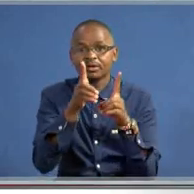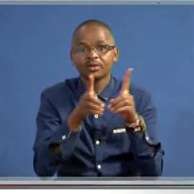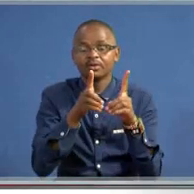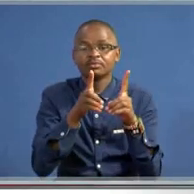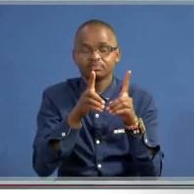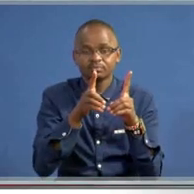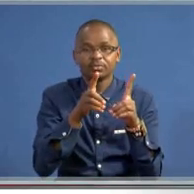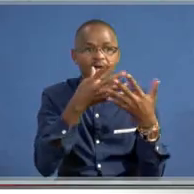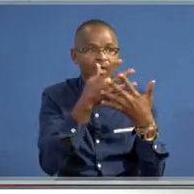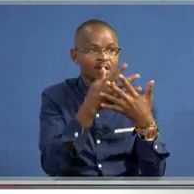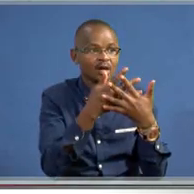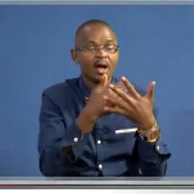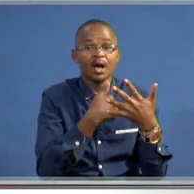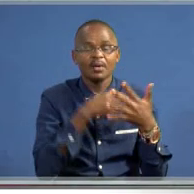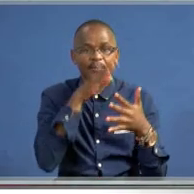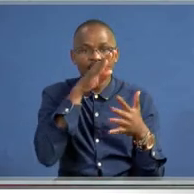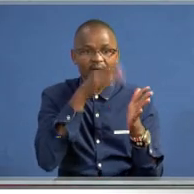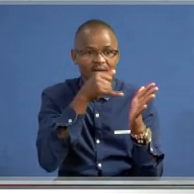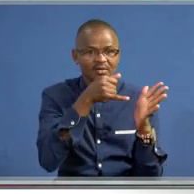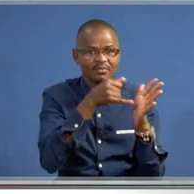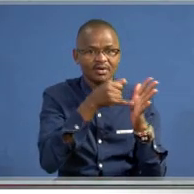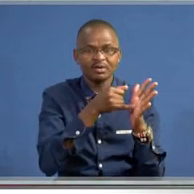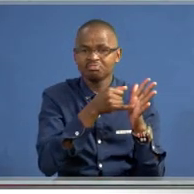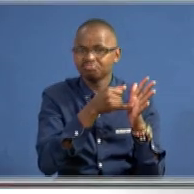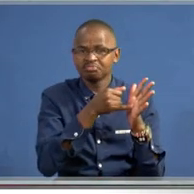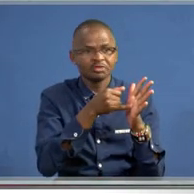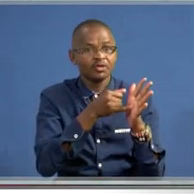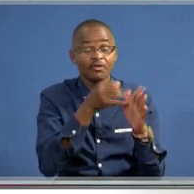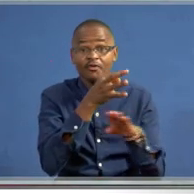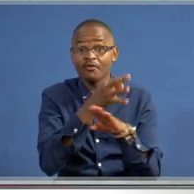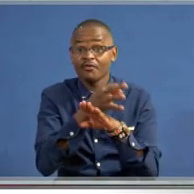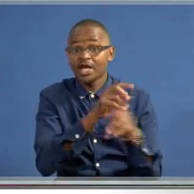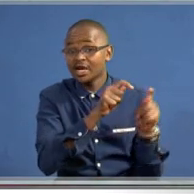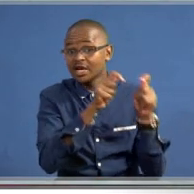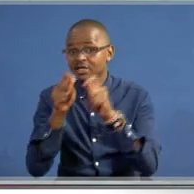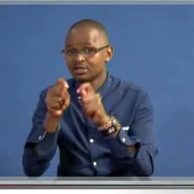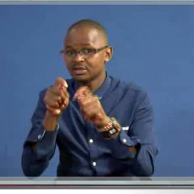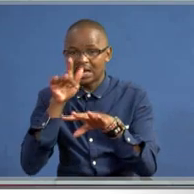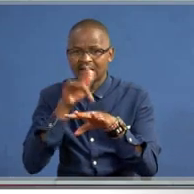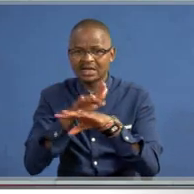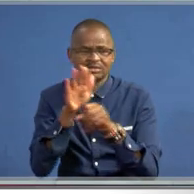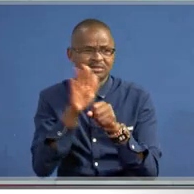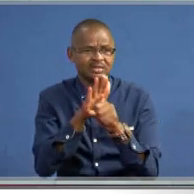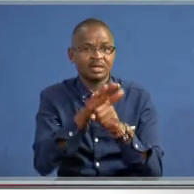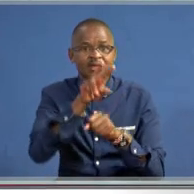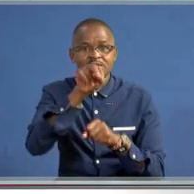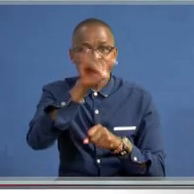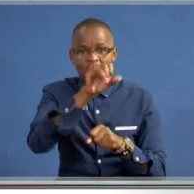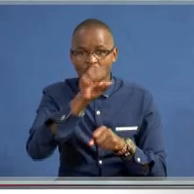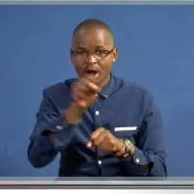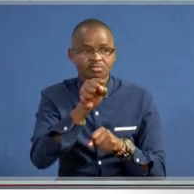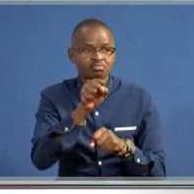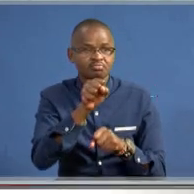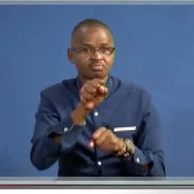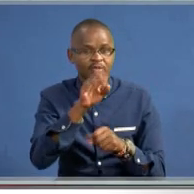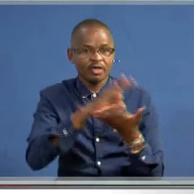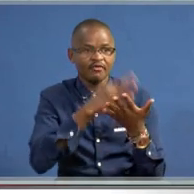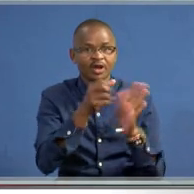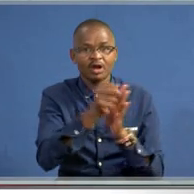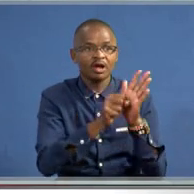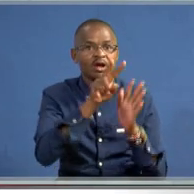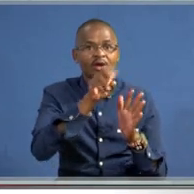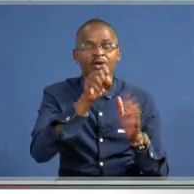public position having been involved in a realtor sections touching on the multi-billion NY a scandal the France